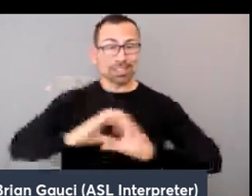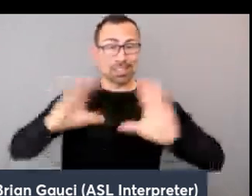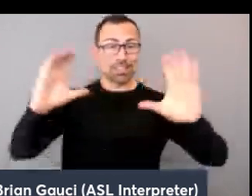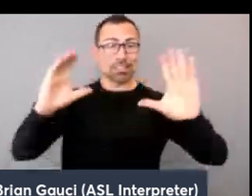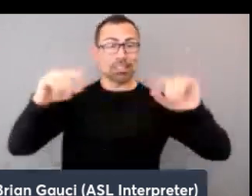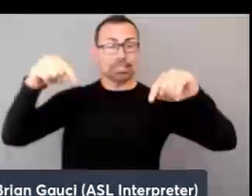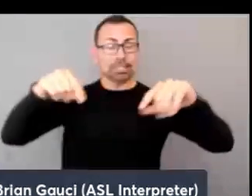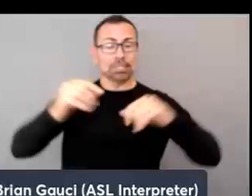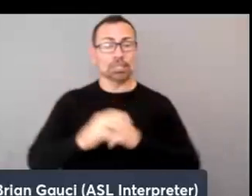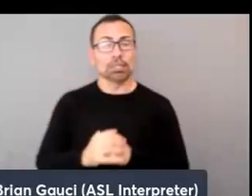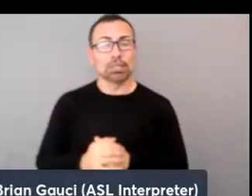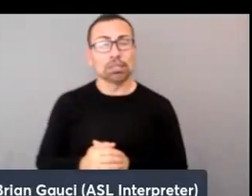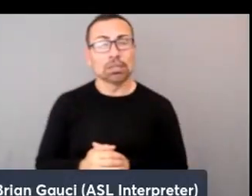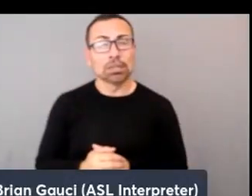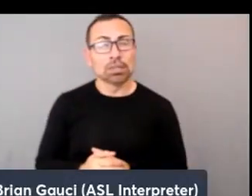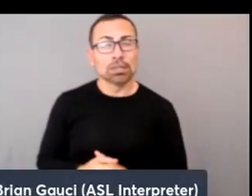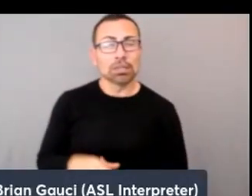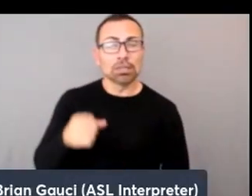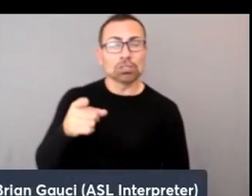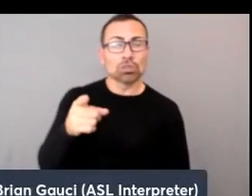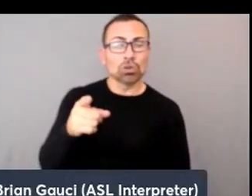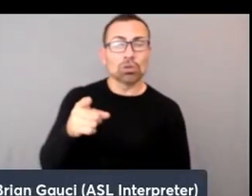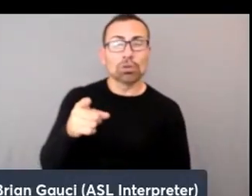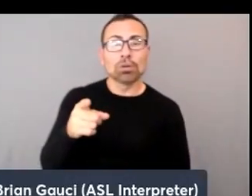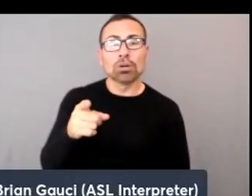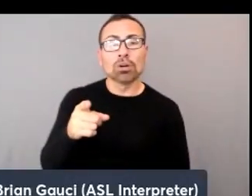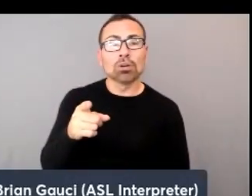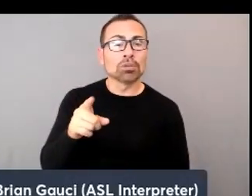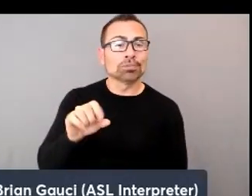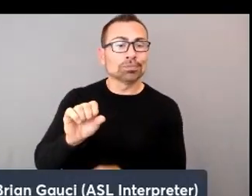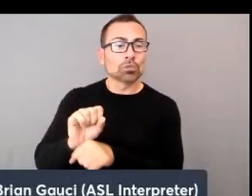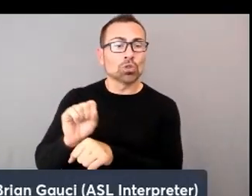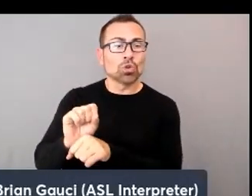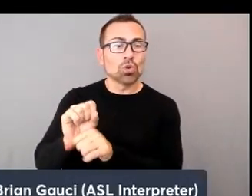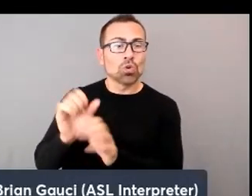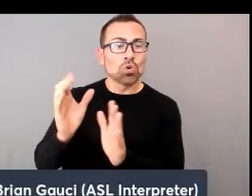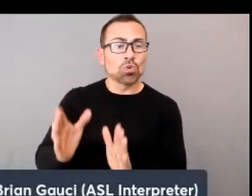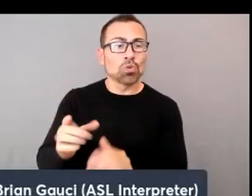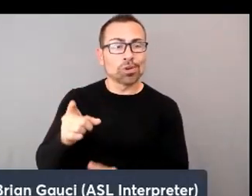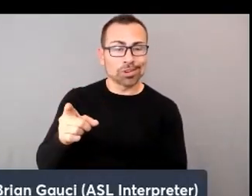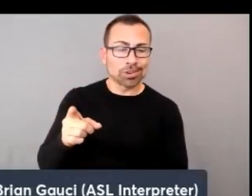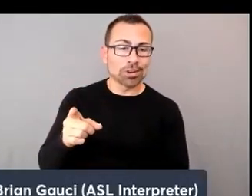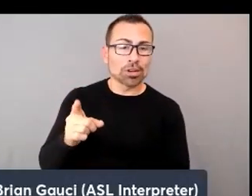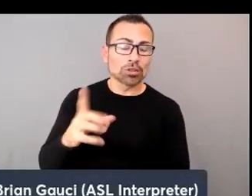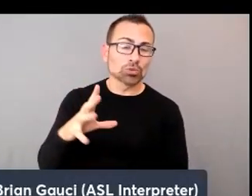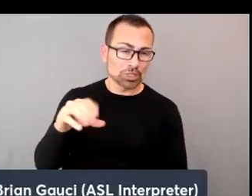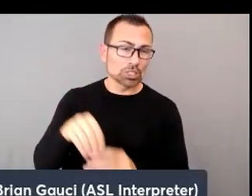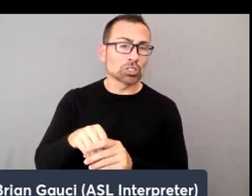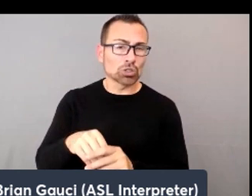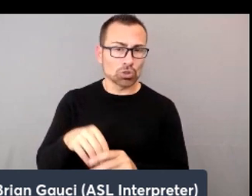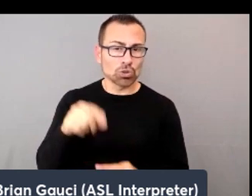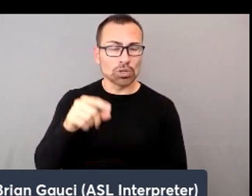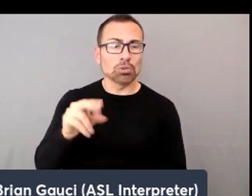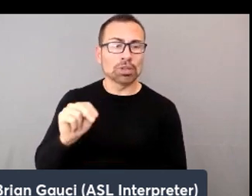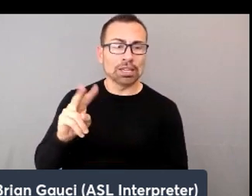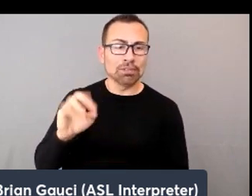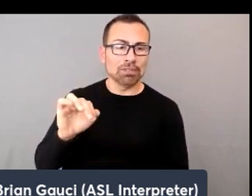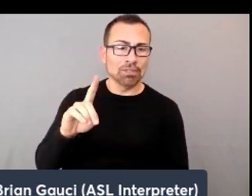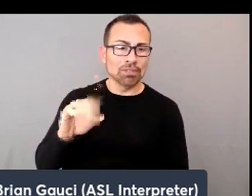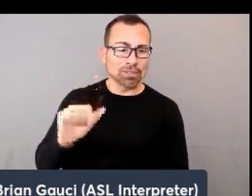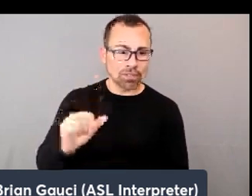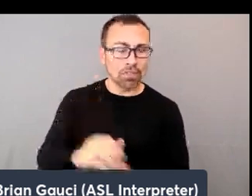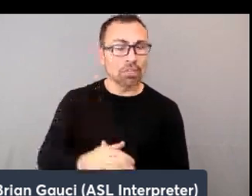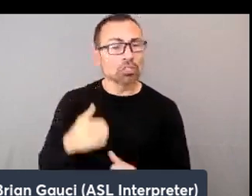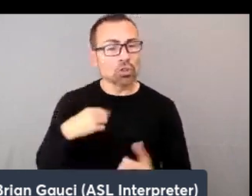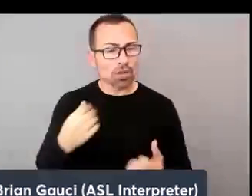calling a worker. So worker is, it comes with NVIDIA's characters. So NVIDIA provides you with a bunch of